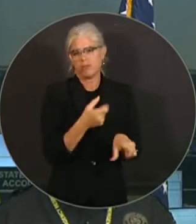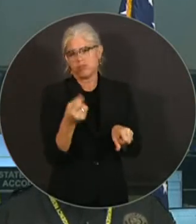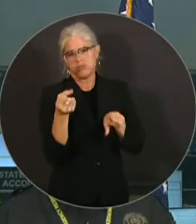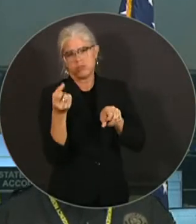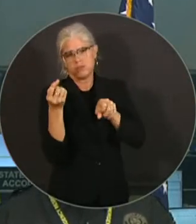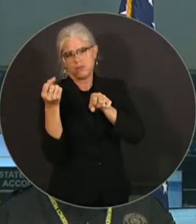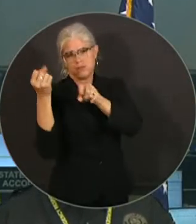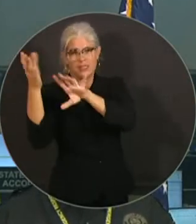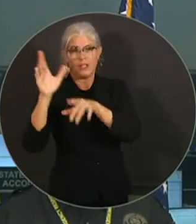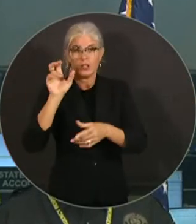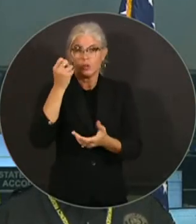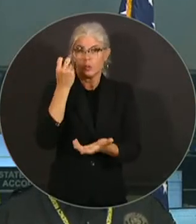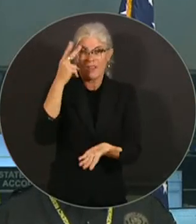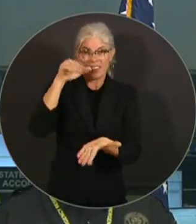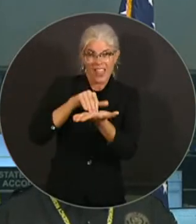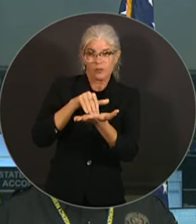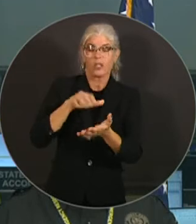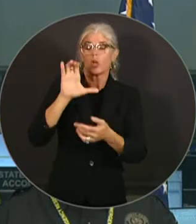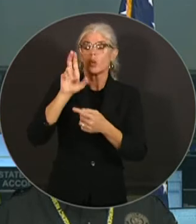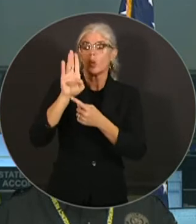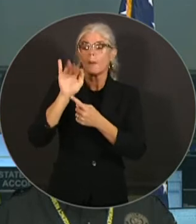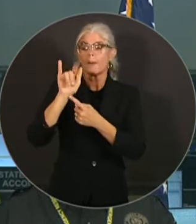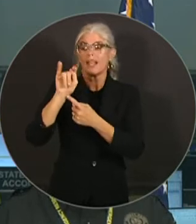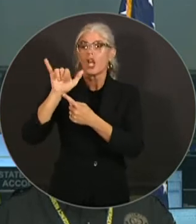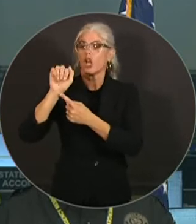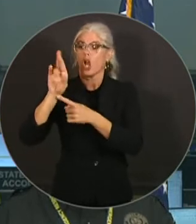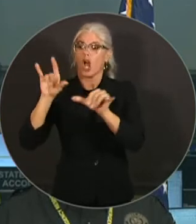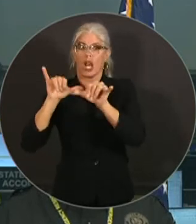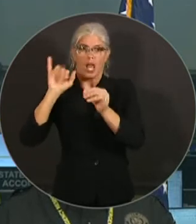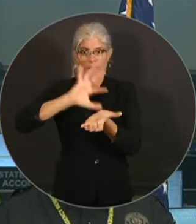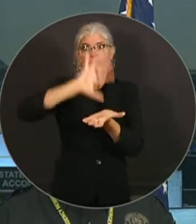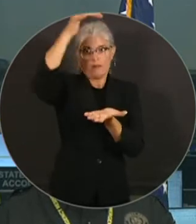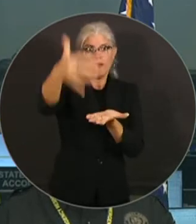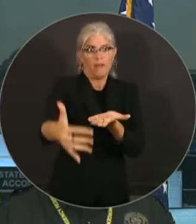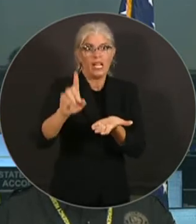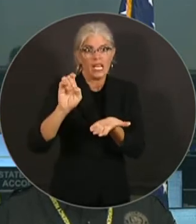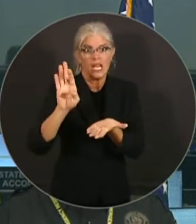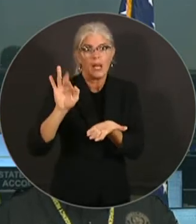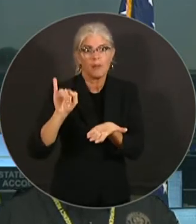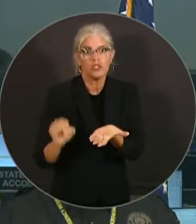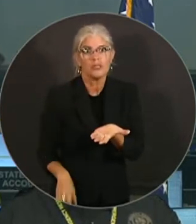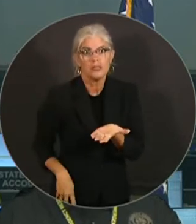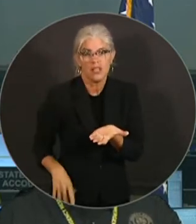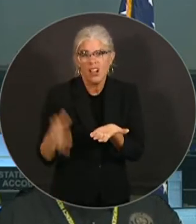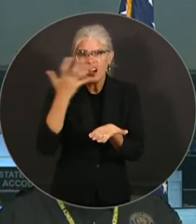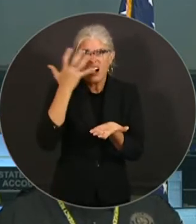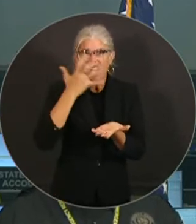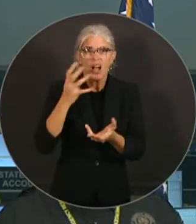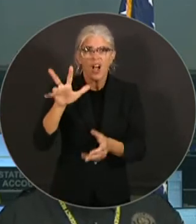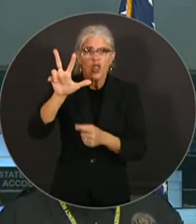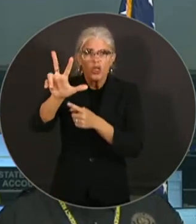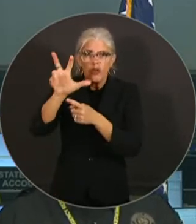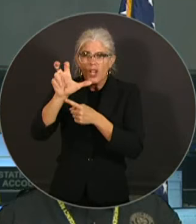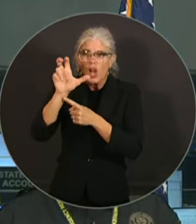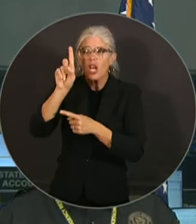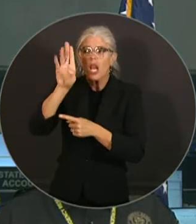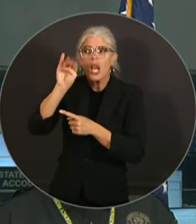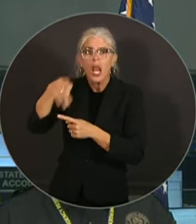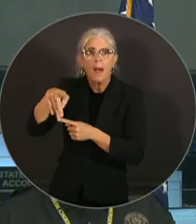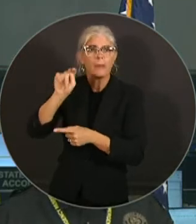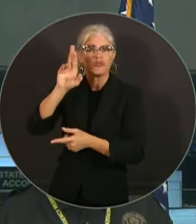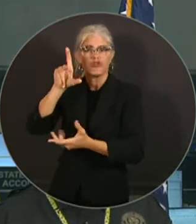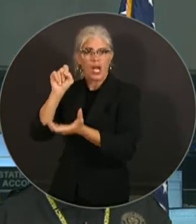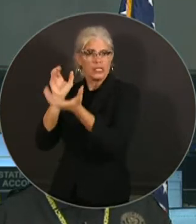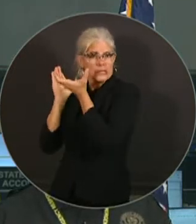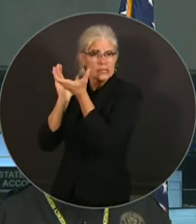cubic yards of debris in just 36 hours. That's 663 loads. We have over 300 dump trucks in circulation. Right